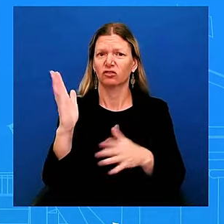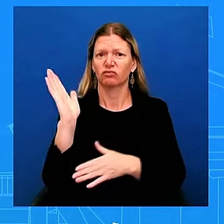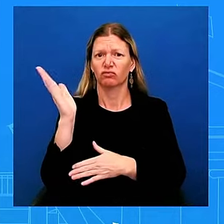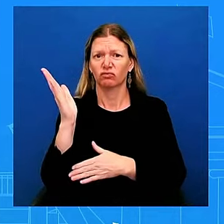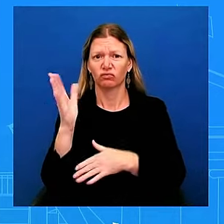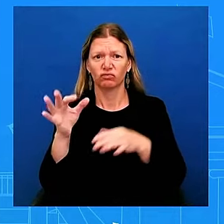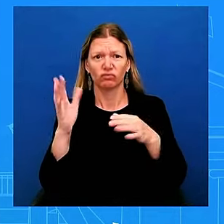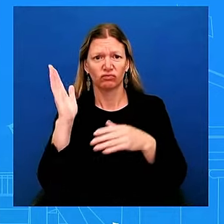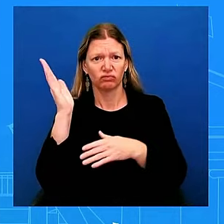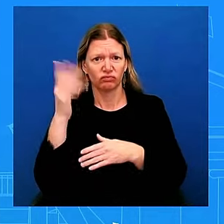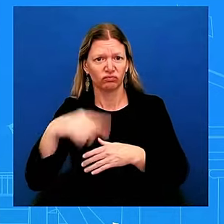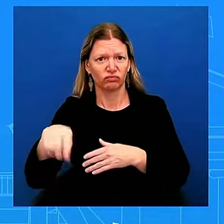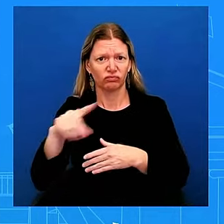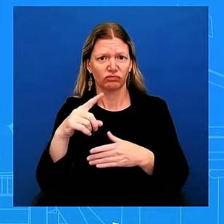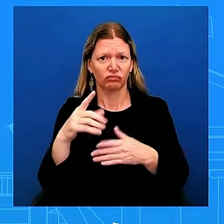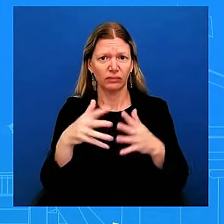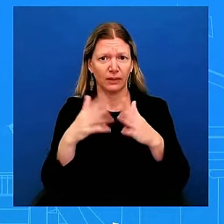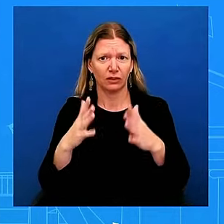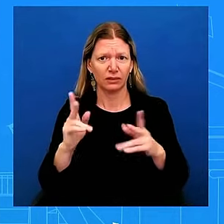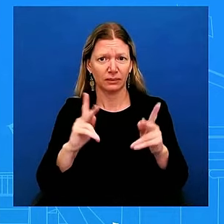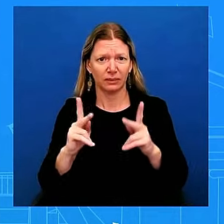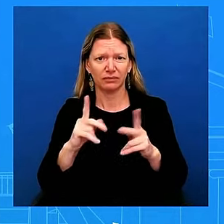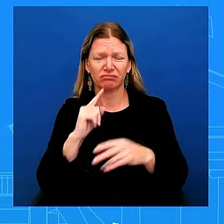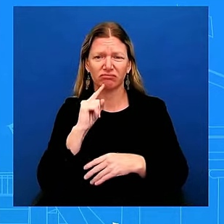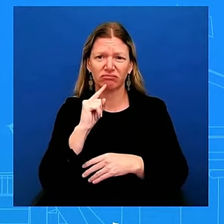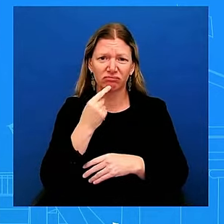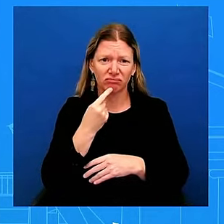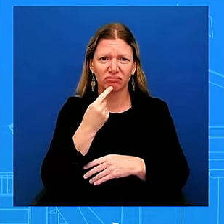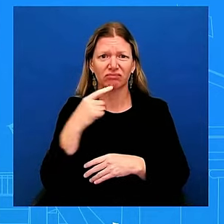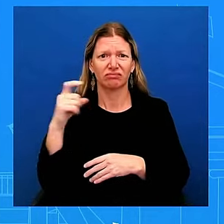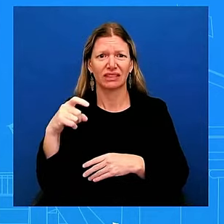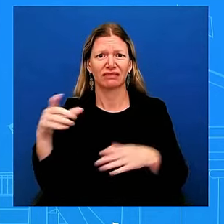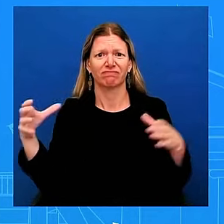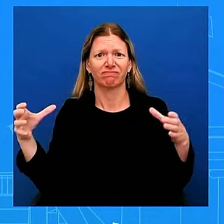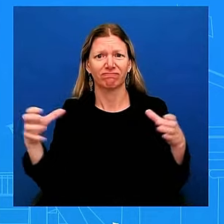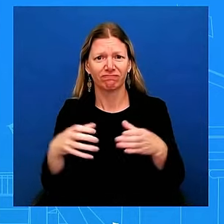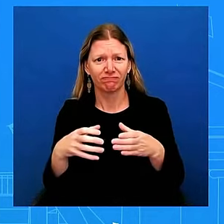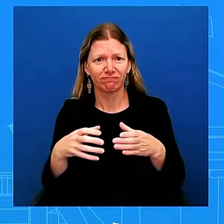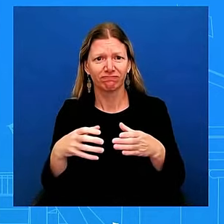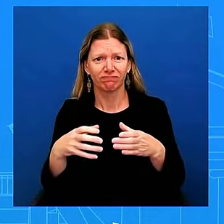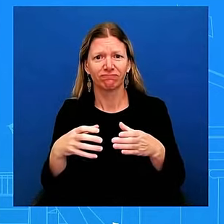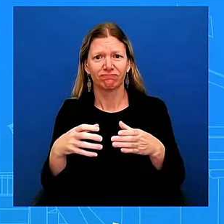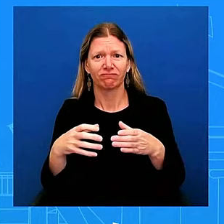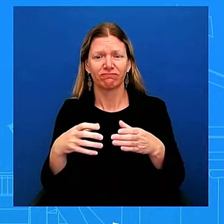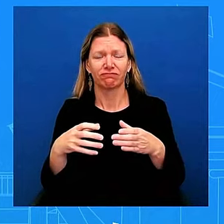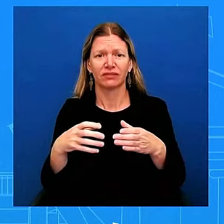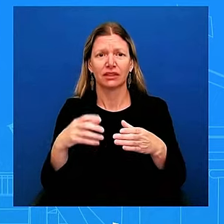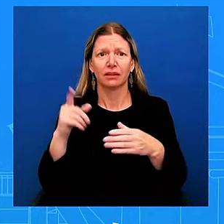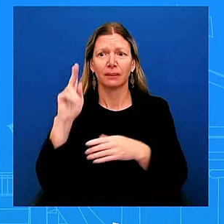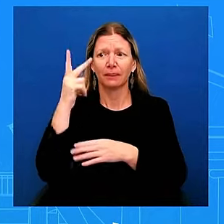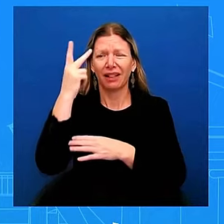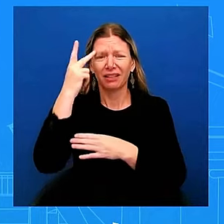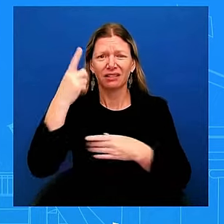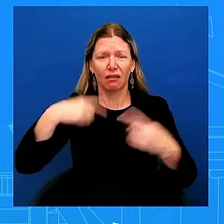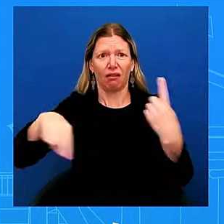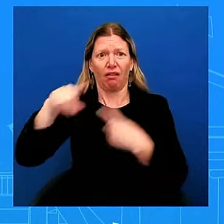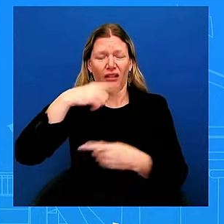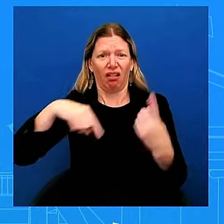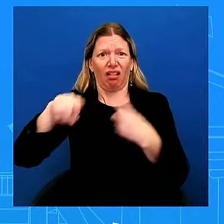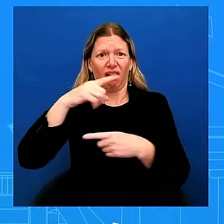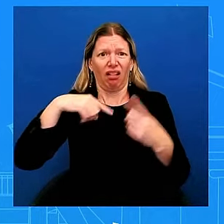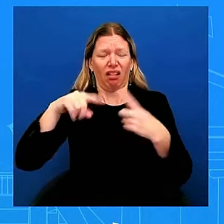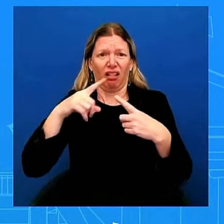together and lower the temperature in our politics. We must remember that while we may disagree, we are not